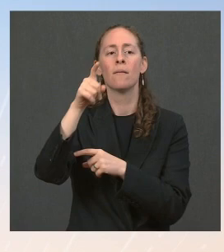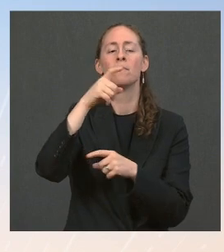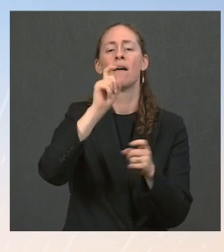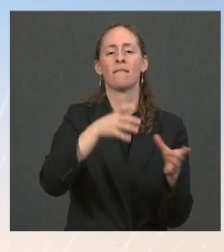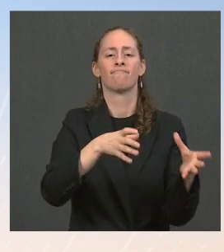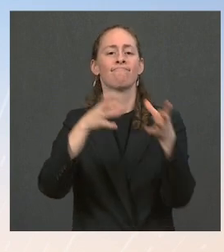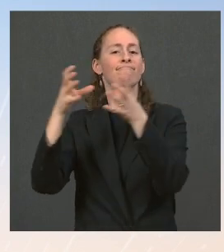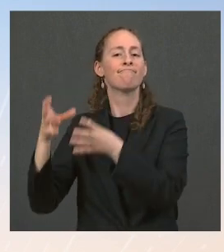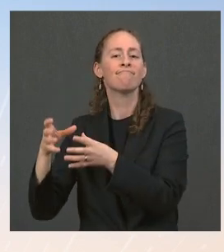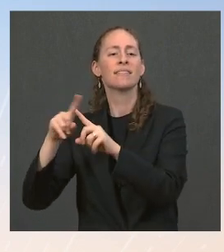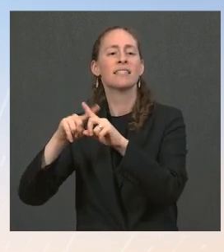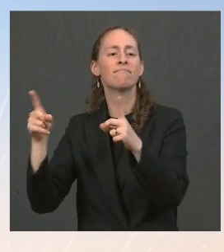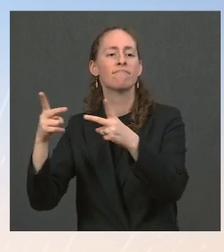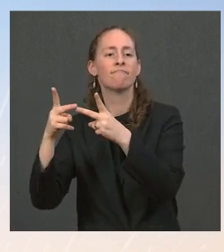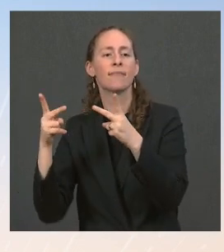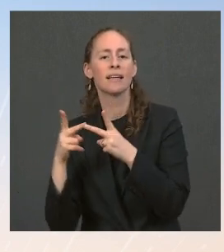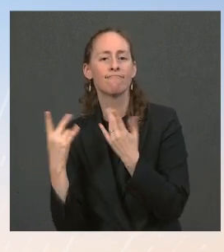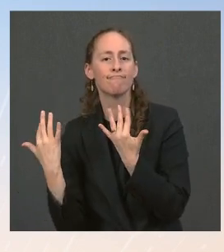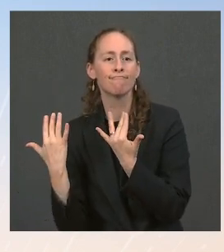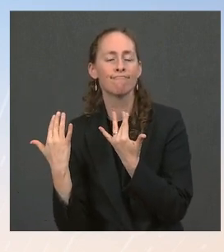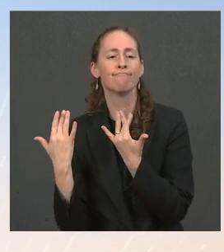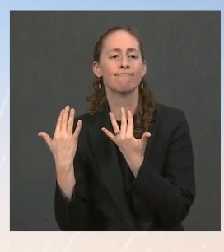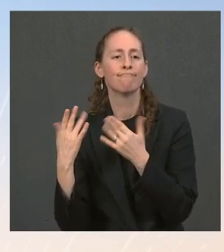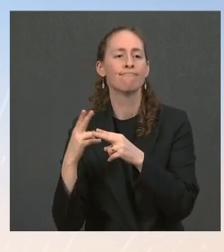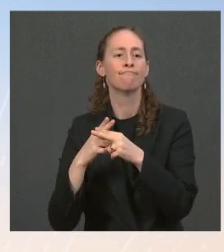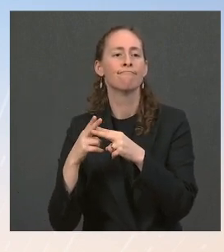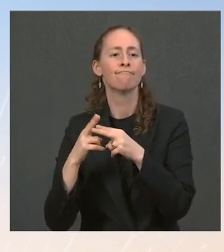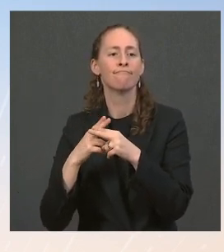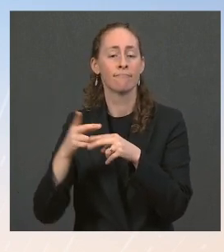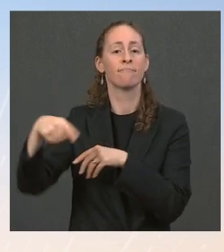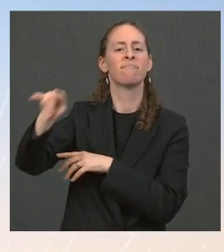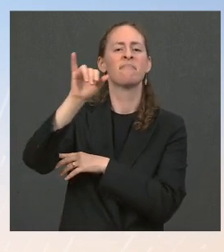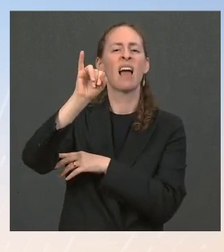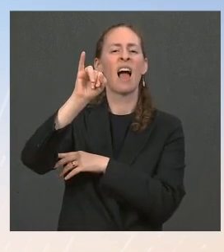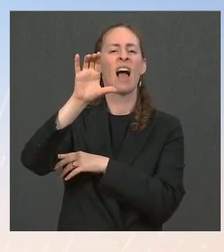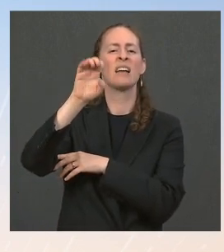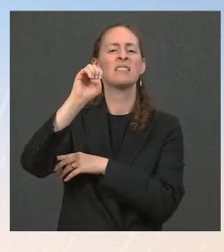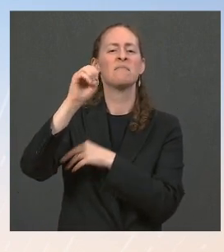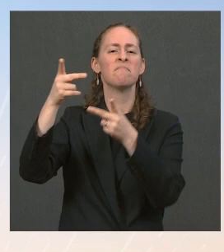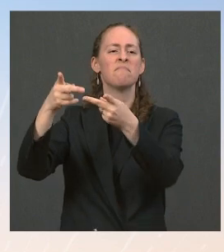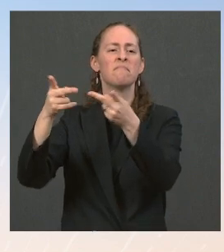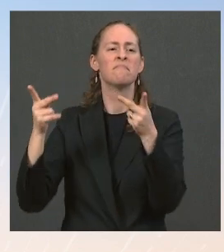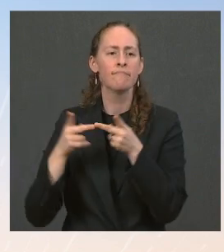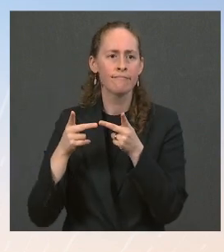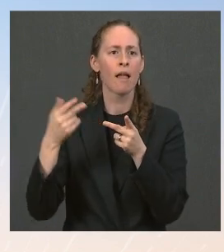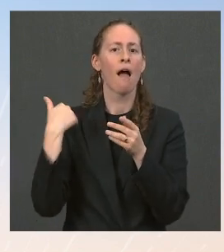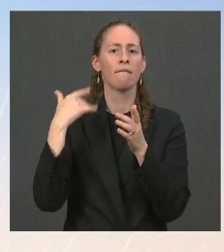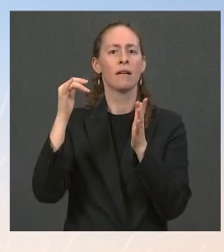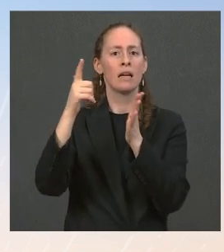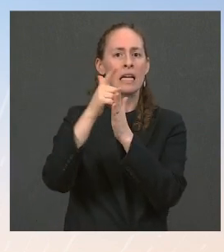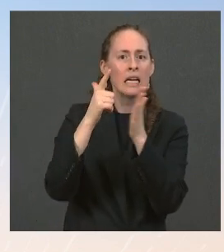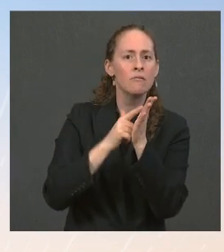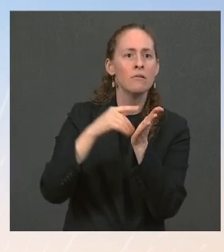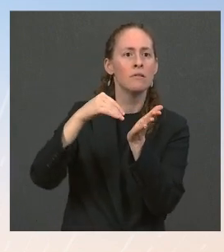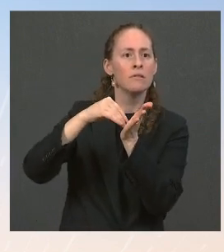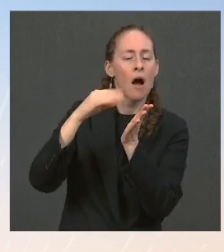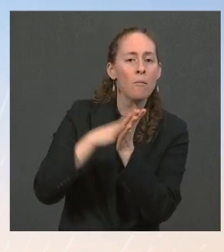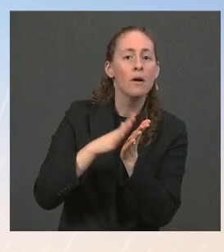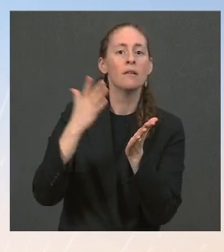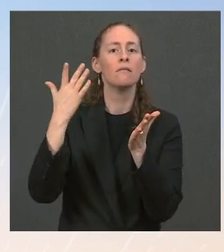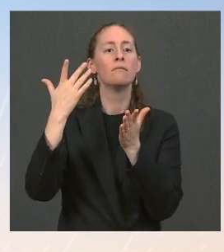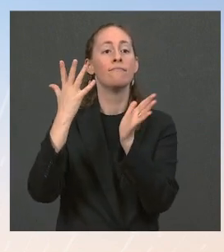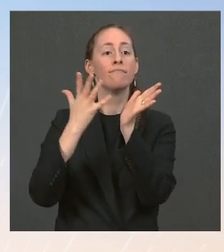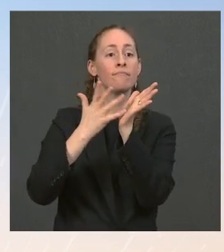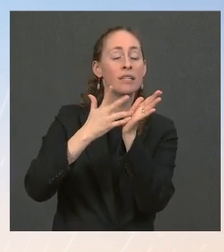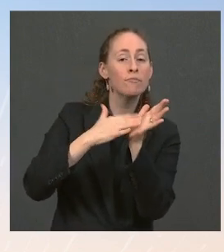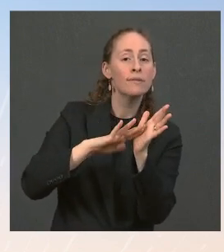either transported to an ICE facility or released with a legal document. That legal document includes fingerprints, photos, phone numbers, an